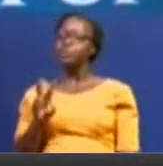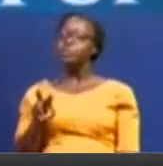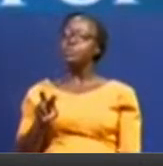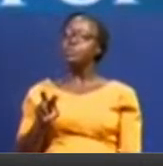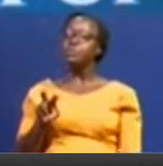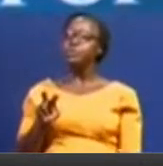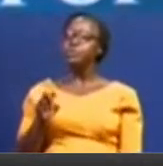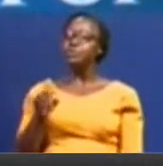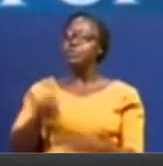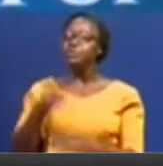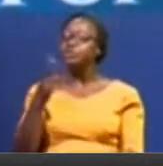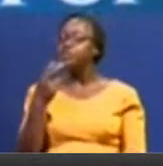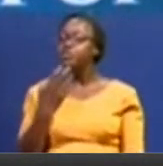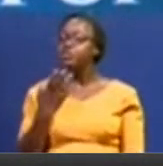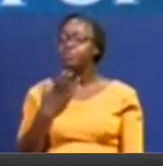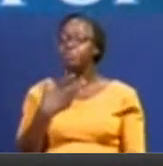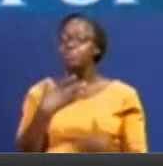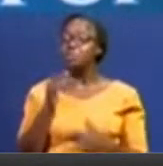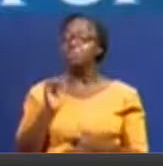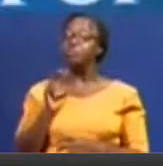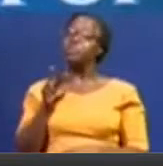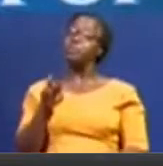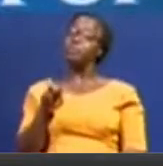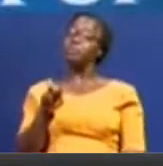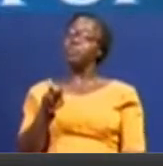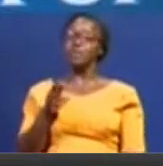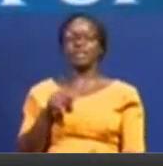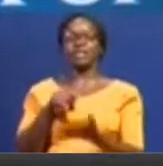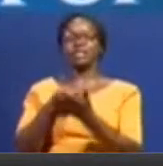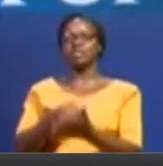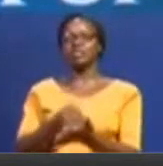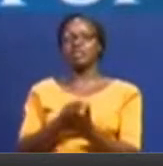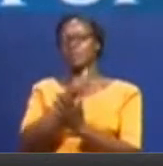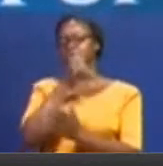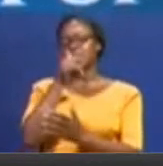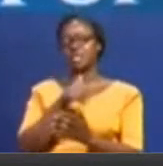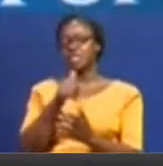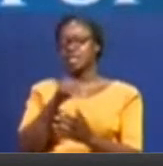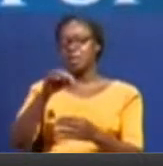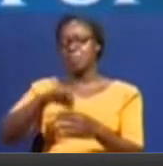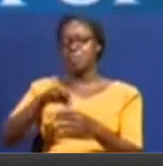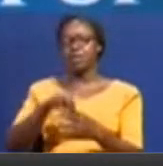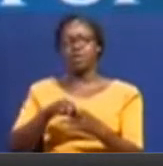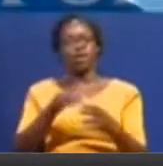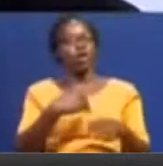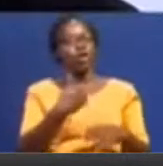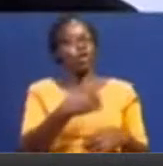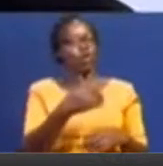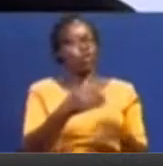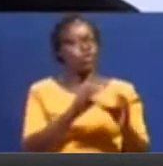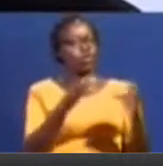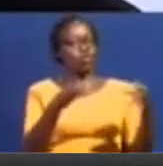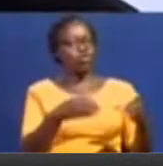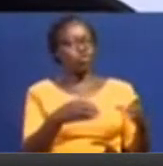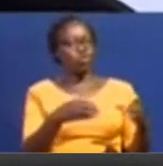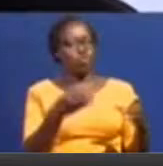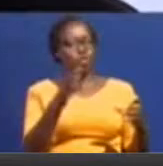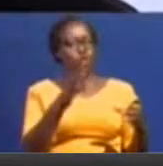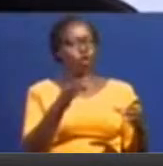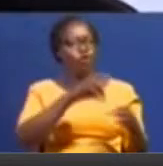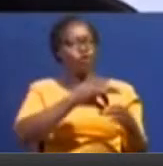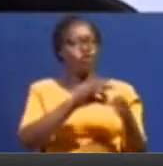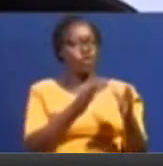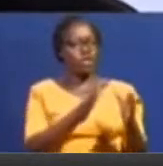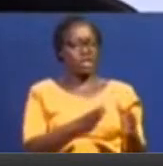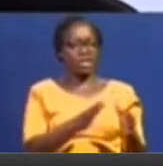voting for. Yeah, so that would interfere with the secret ballots. So there is always this category of